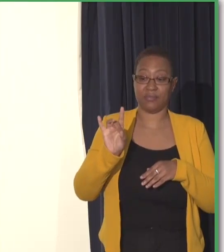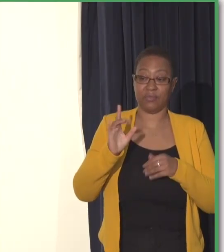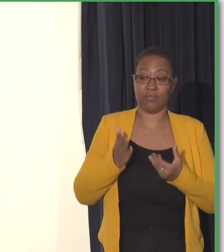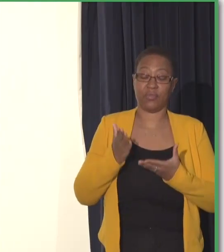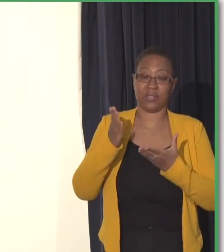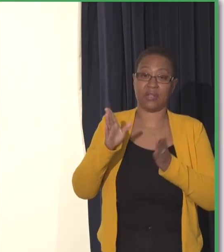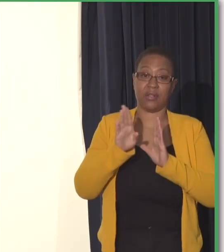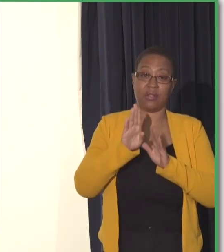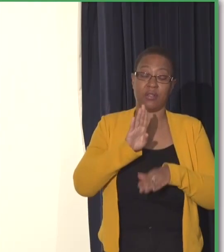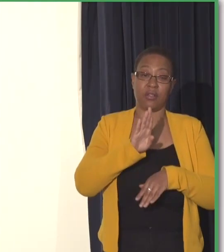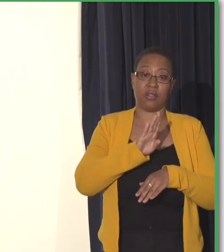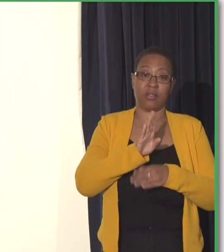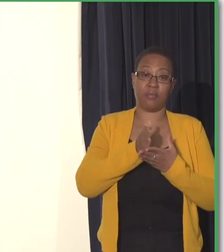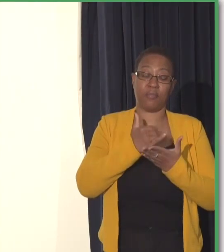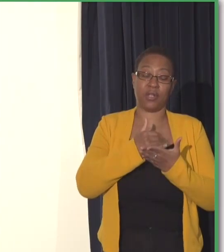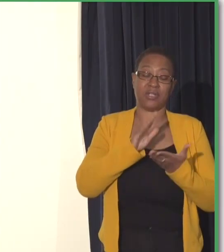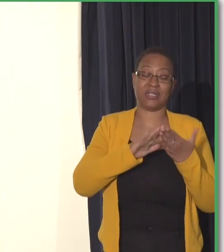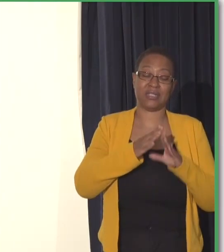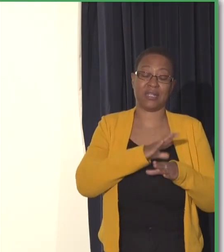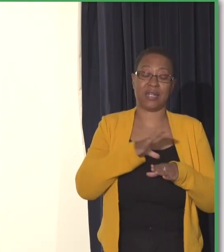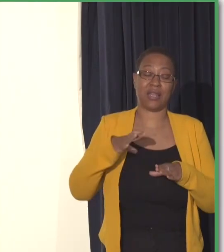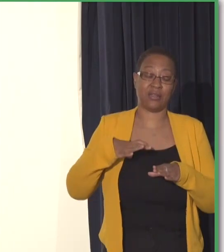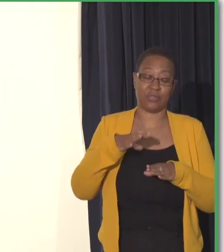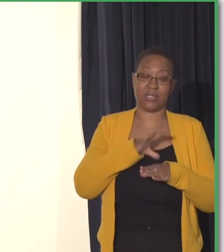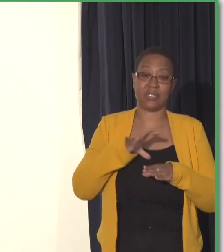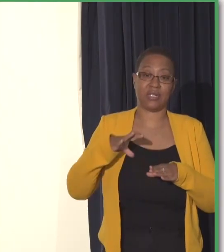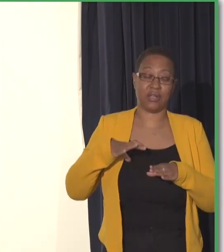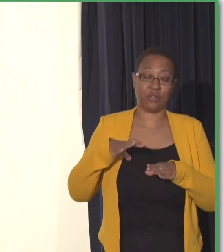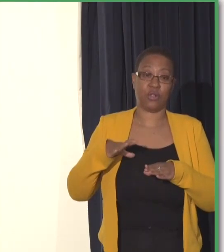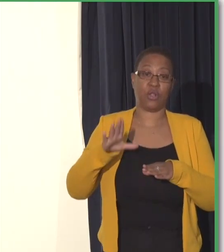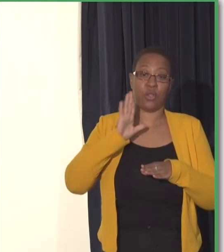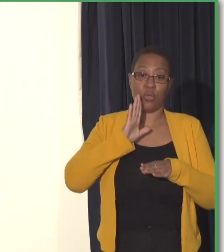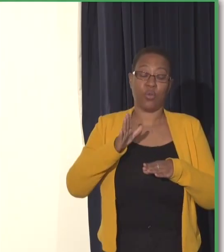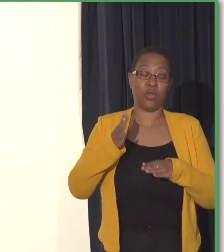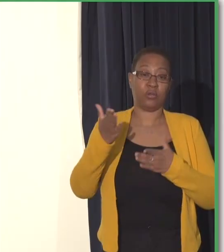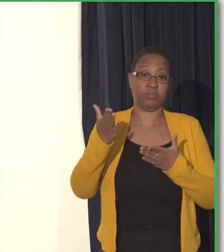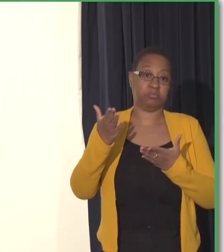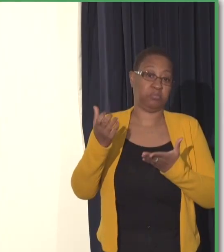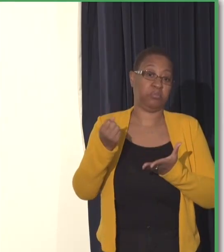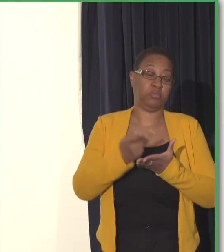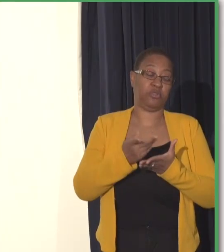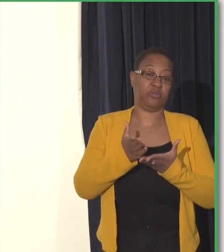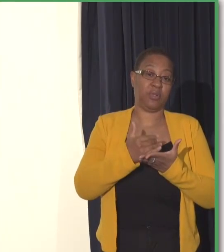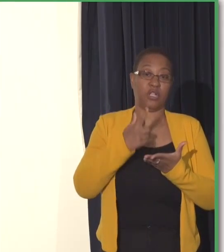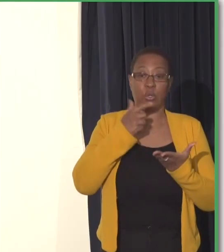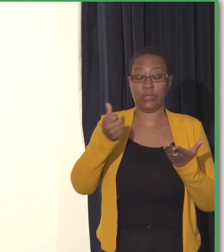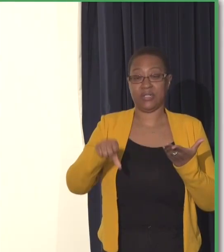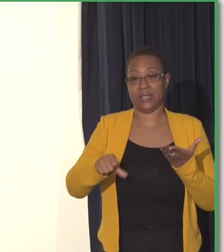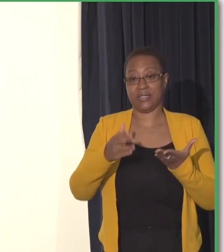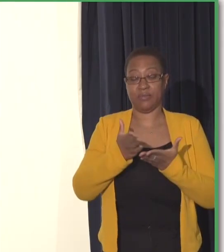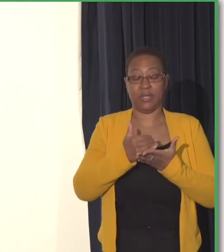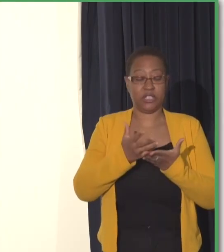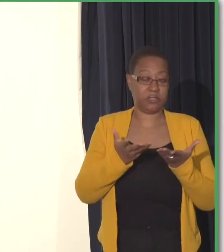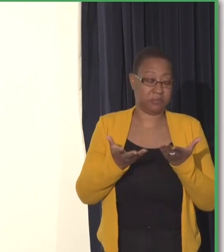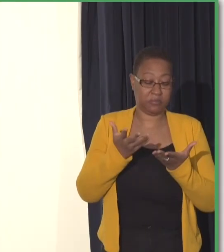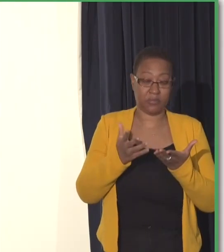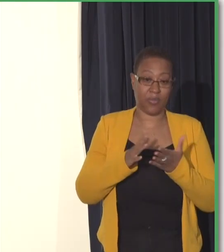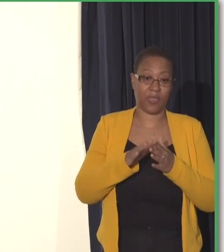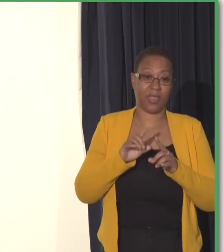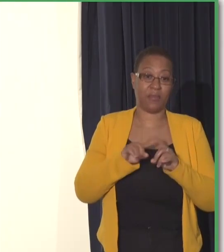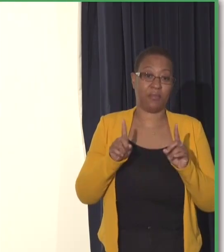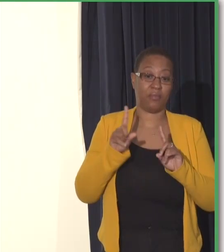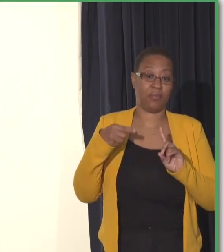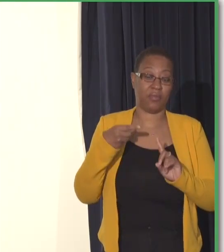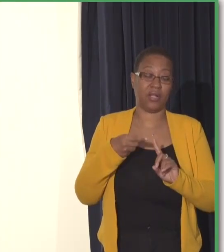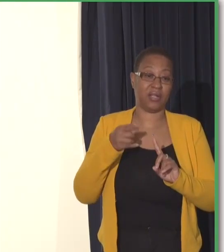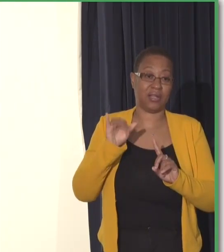the budget to the city council, and then the council turns around and approves the budget or rejects the budget. But the bottom line is